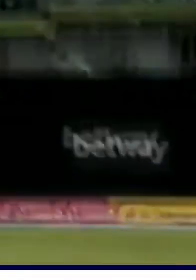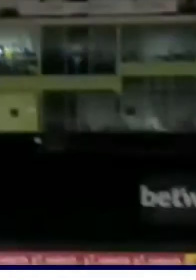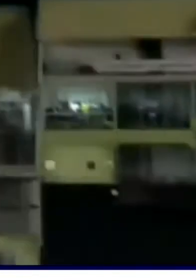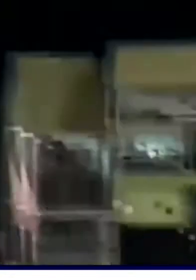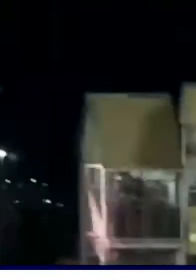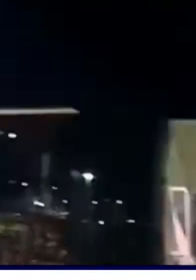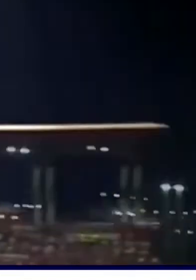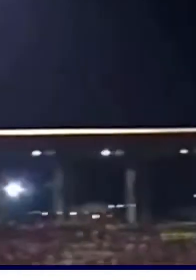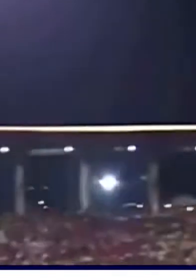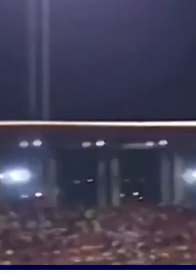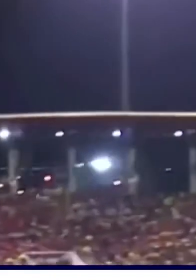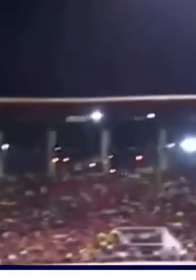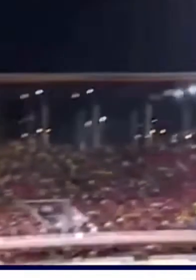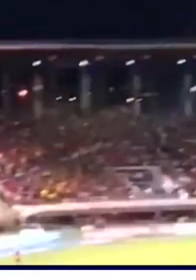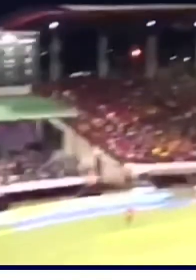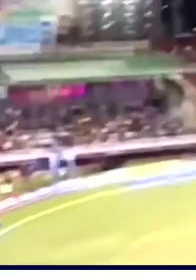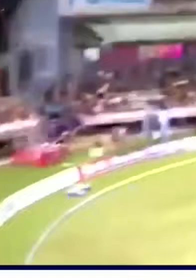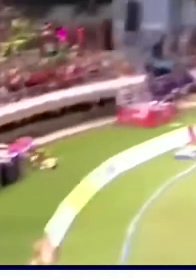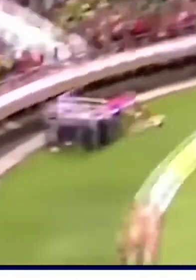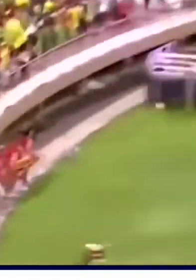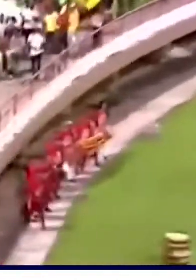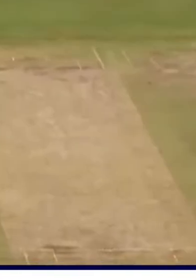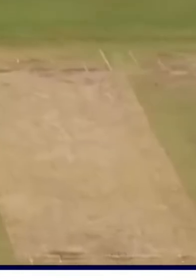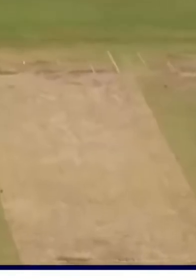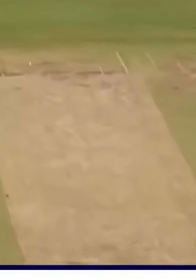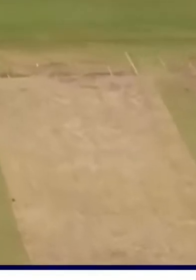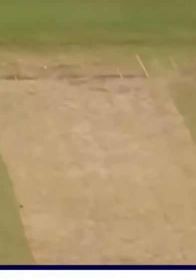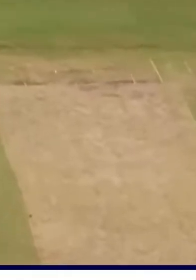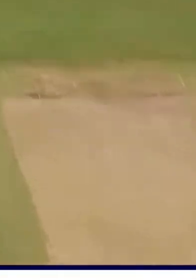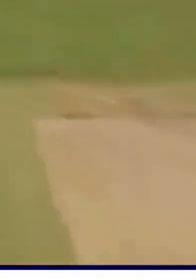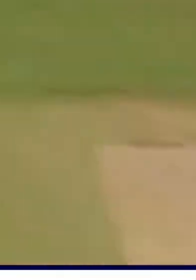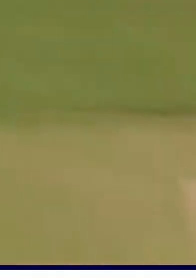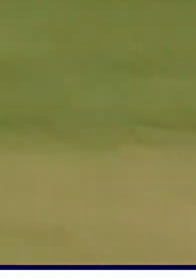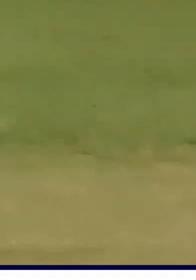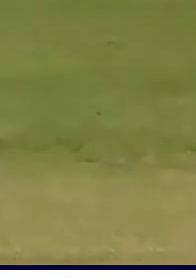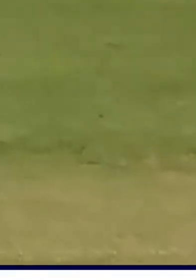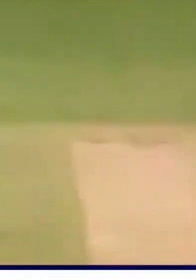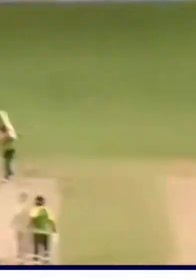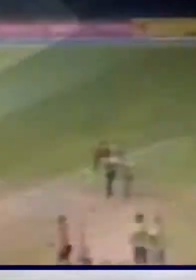Royals and Tallawahs to clash in the CPL final.